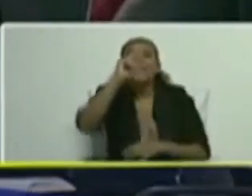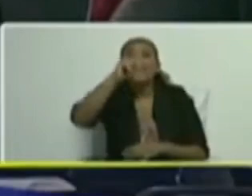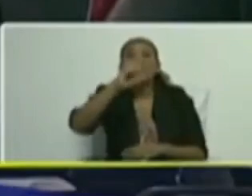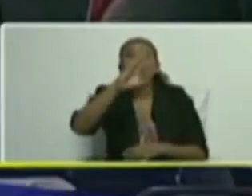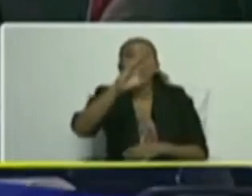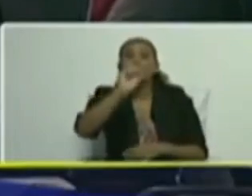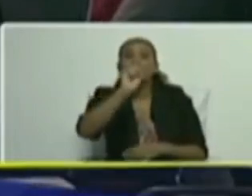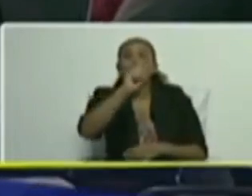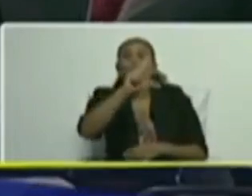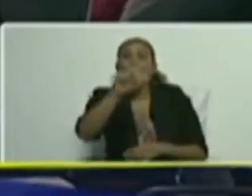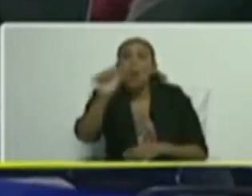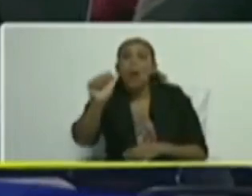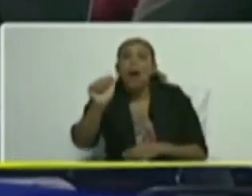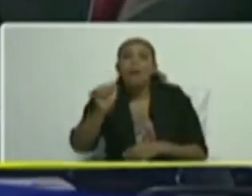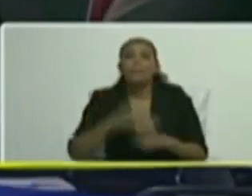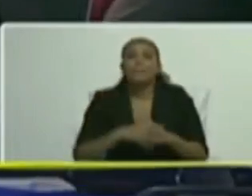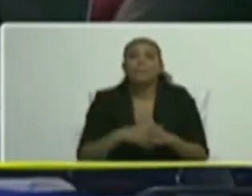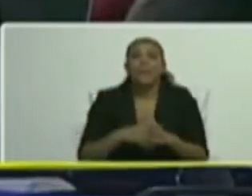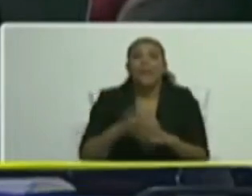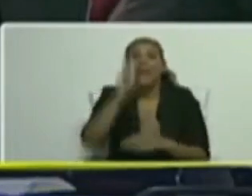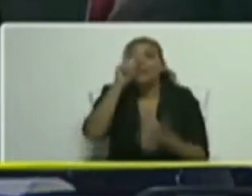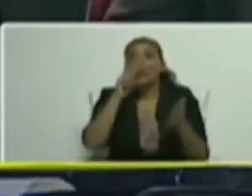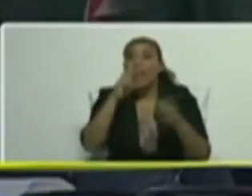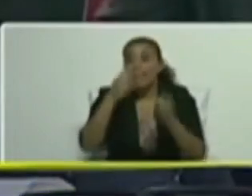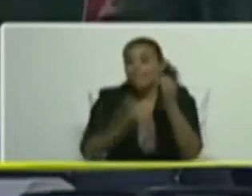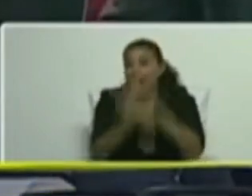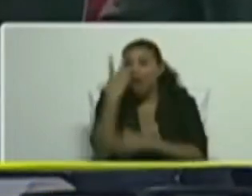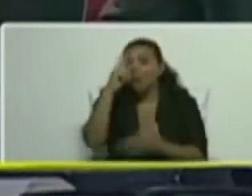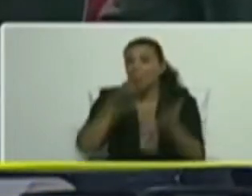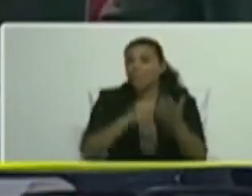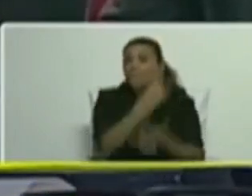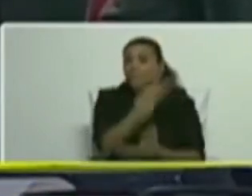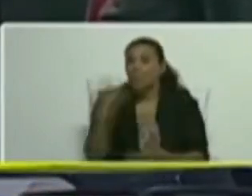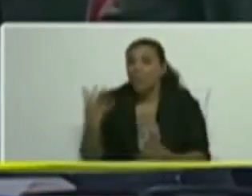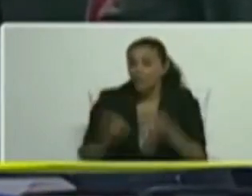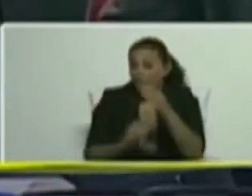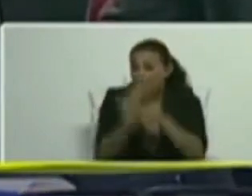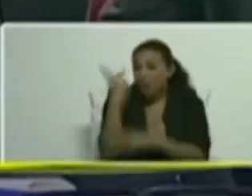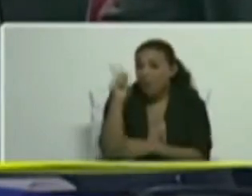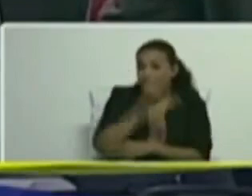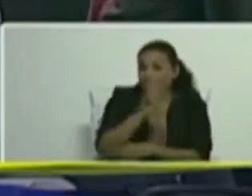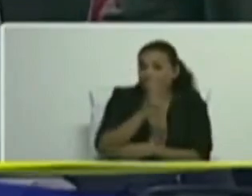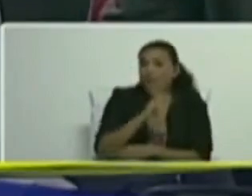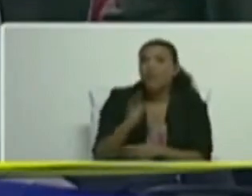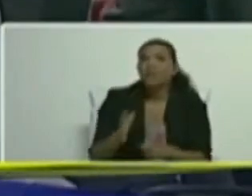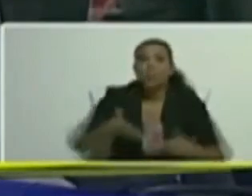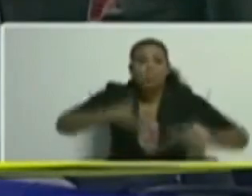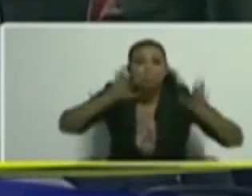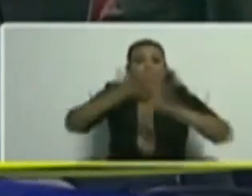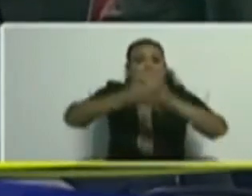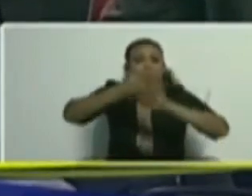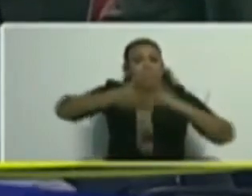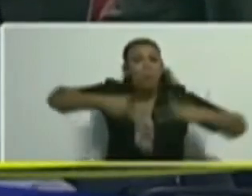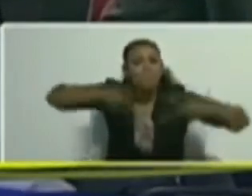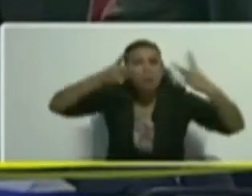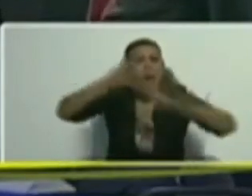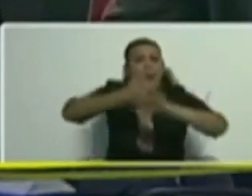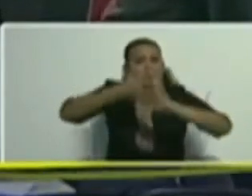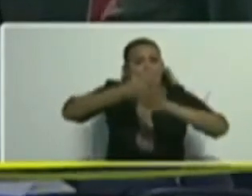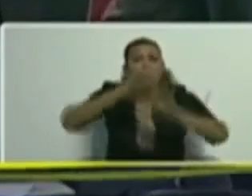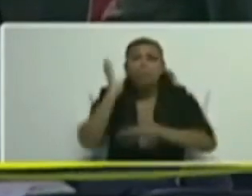small island states that is going to be held in Antigua and Barbuda in